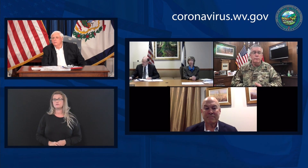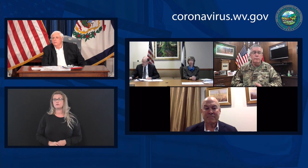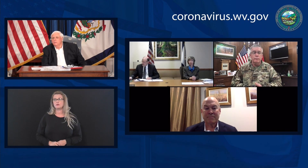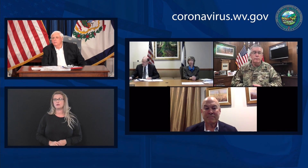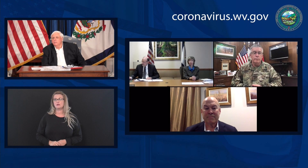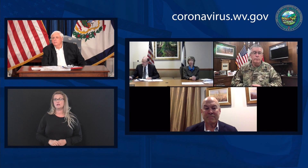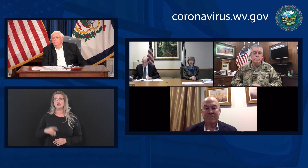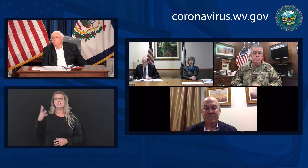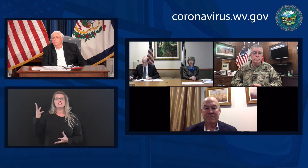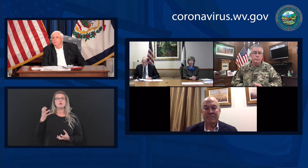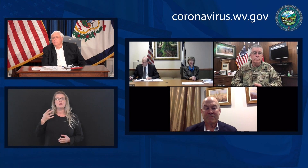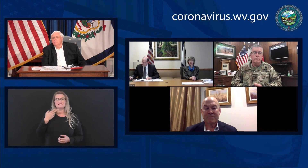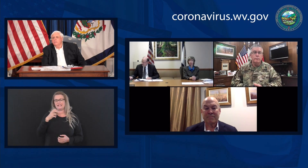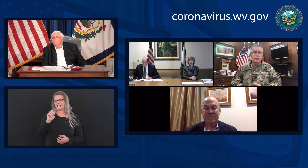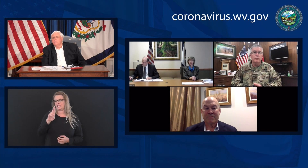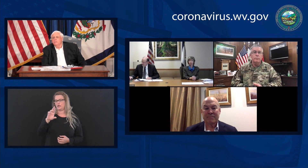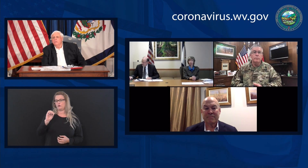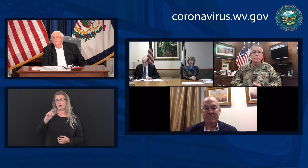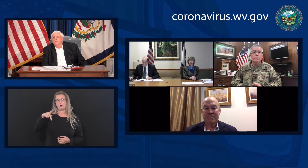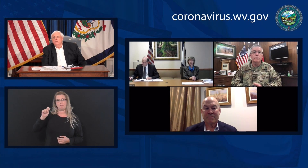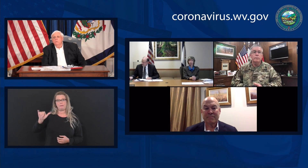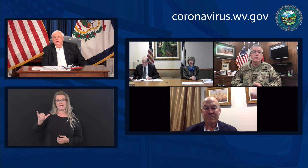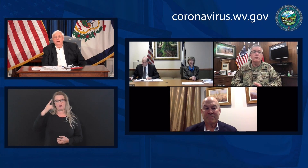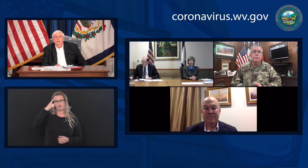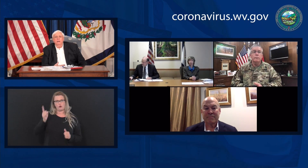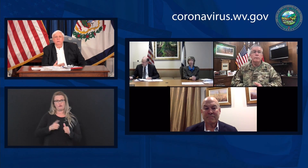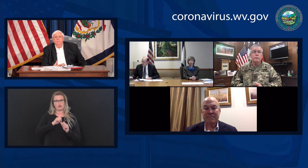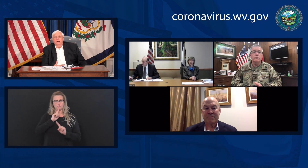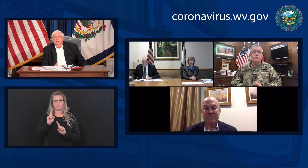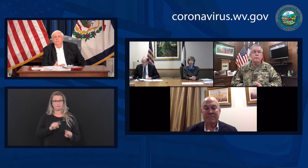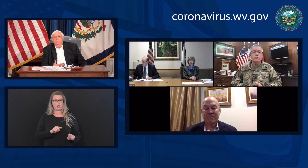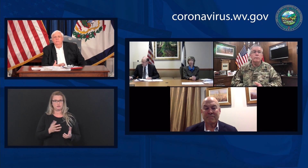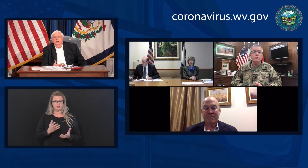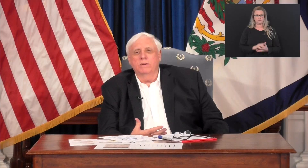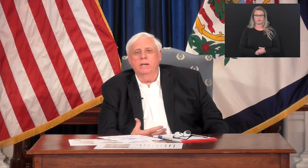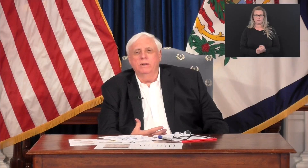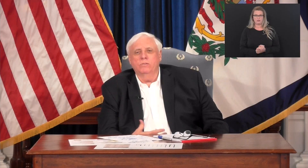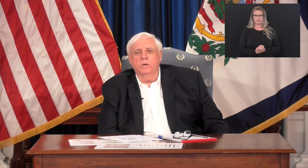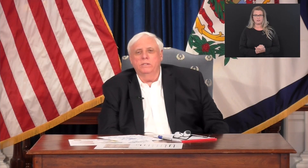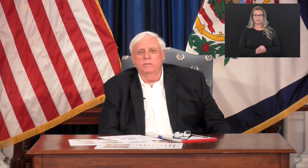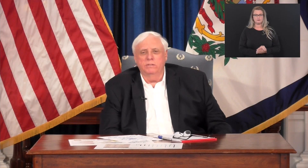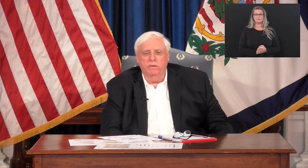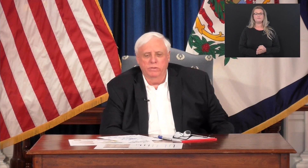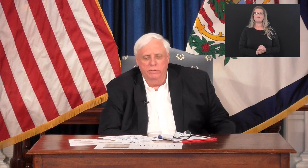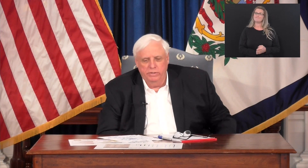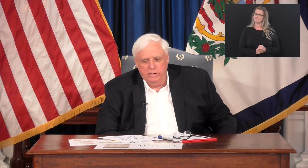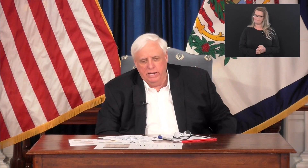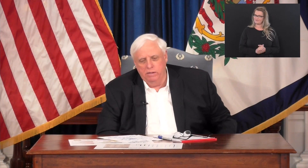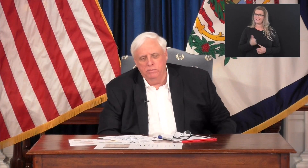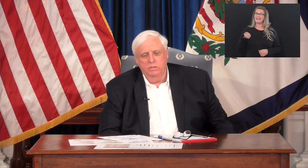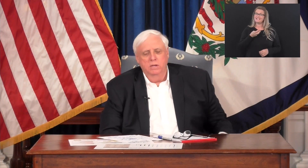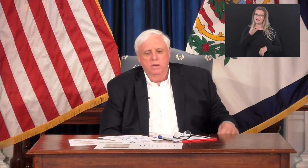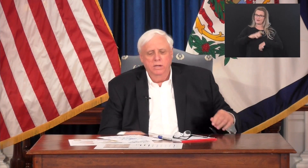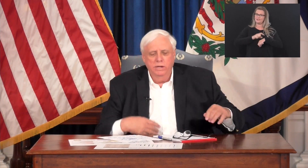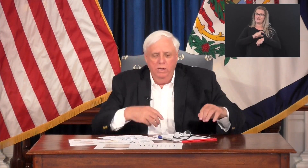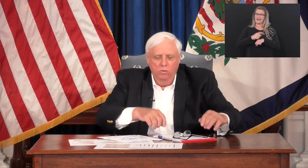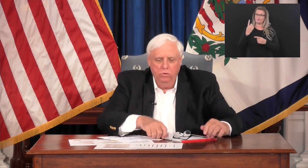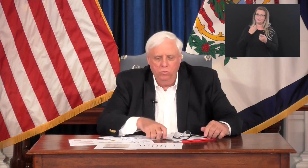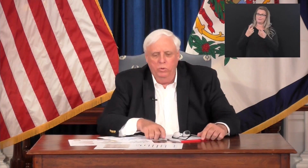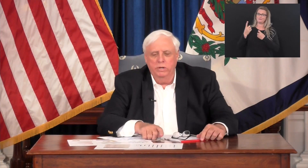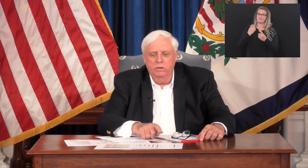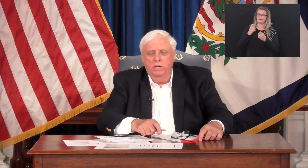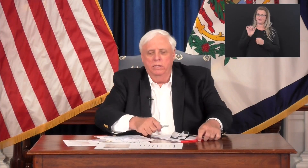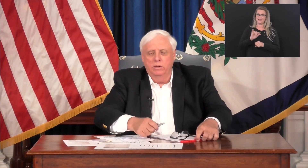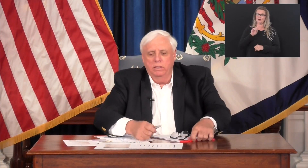hero pay for first responders. Well, I've gotten this question several different times. And